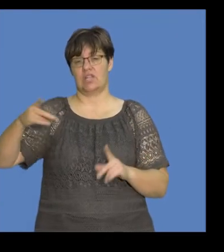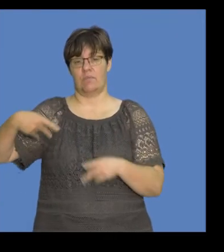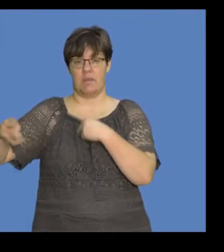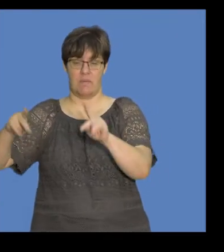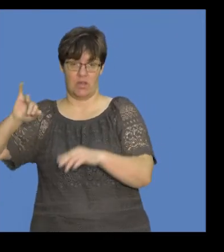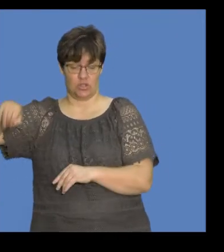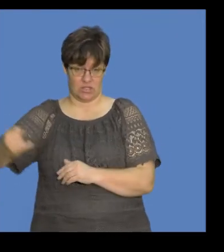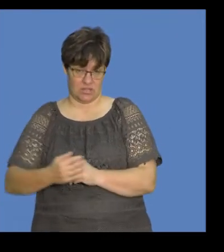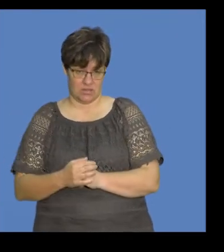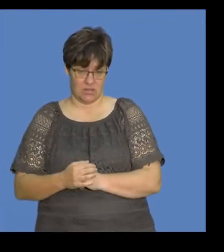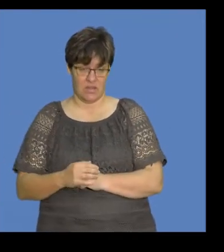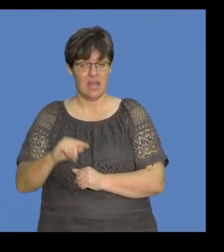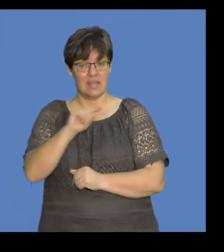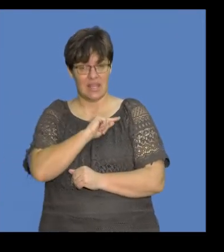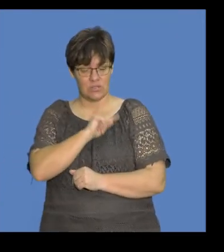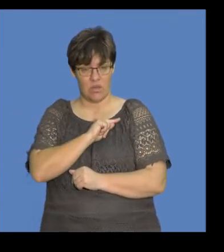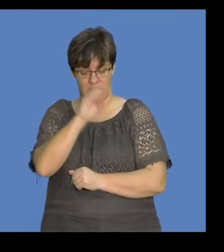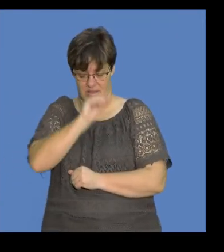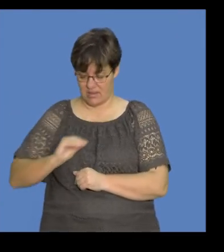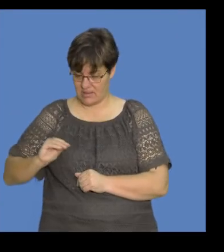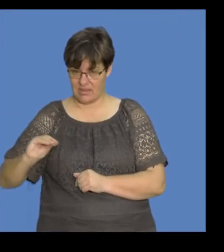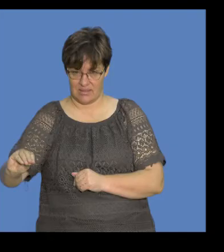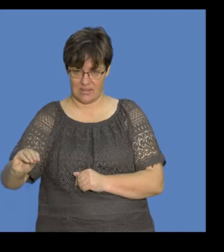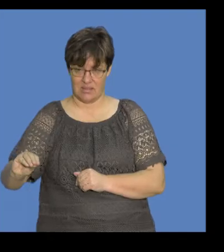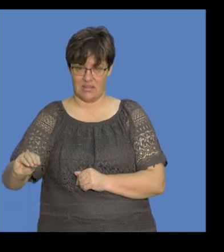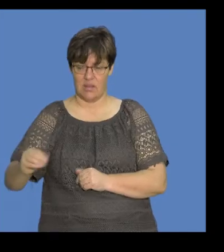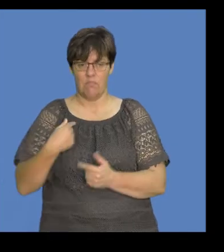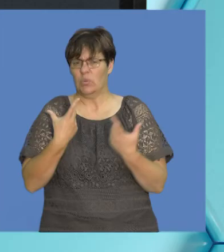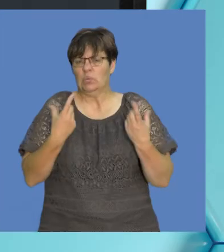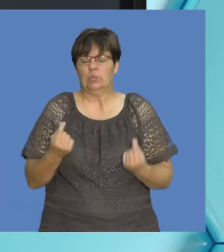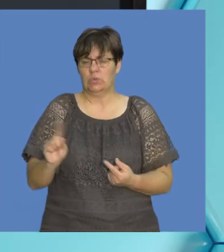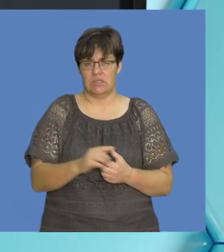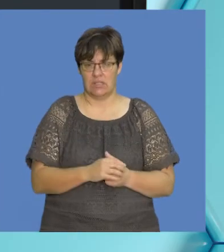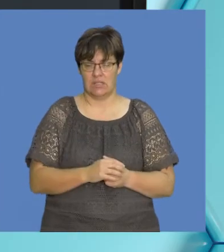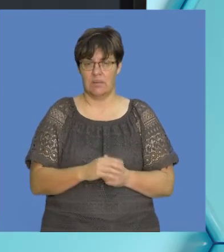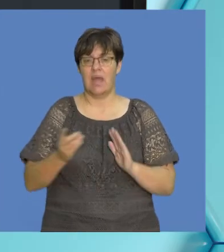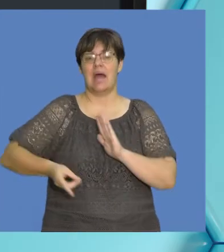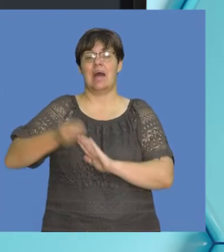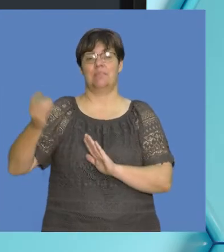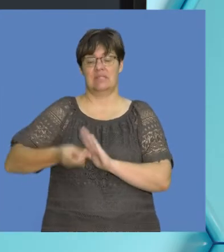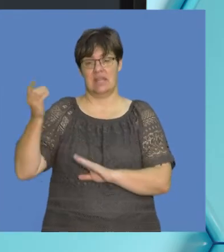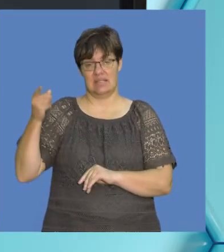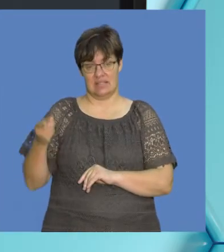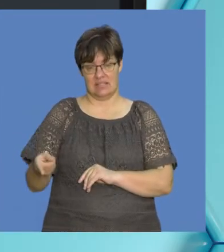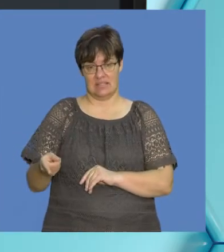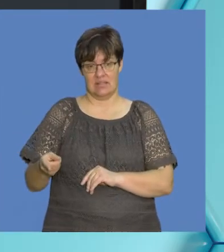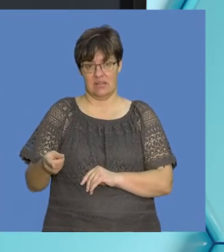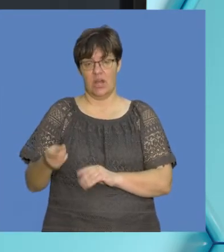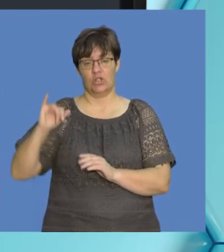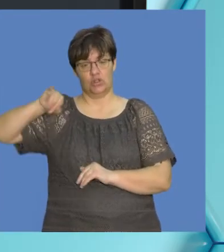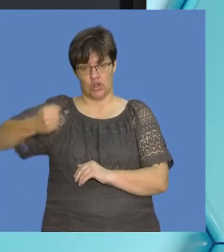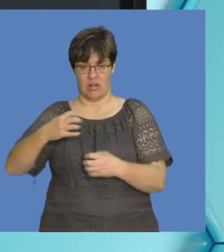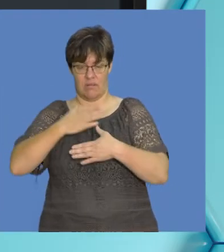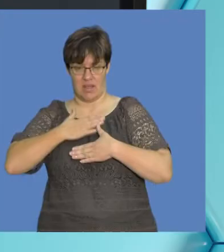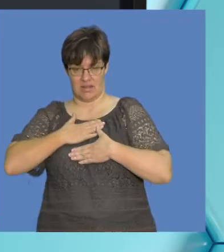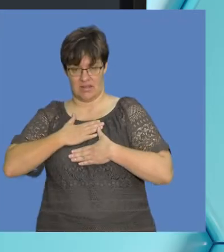journal. Therefore, enter them into my cash. So what am I doing here? I'm updating my own journals